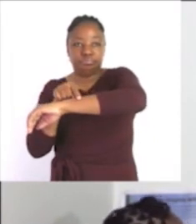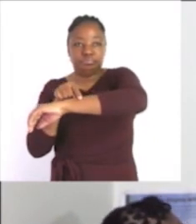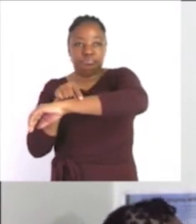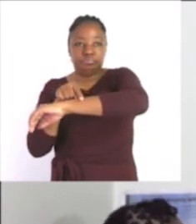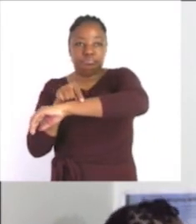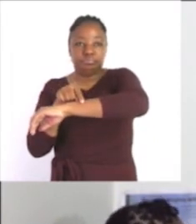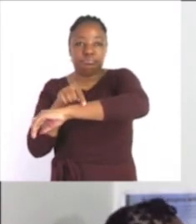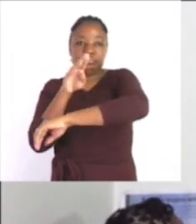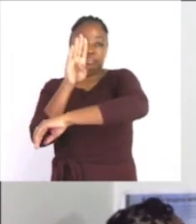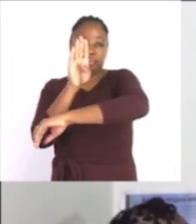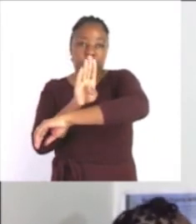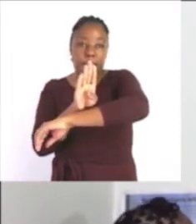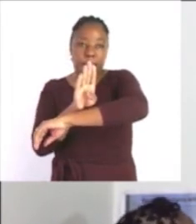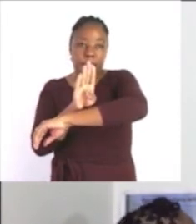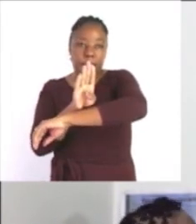say b,